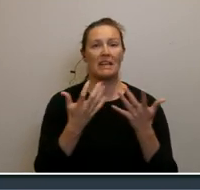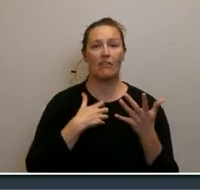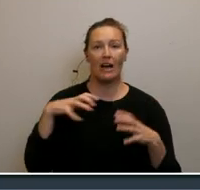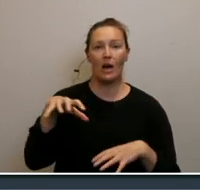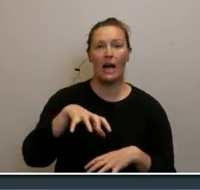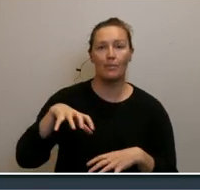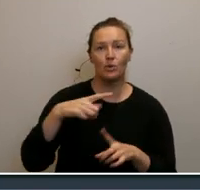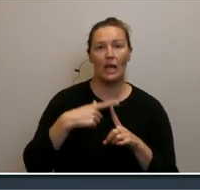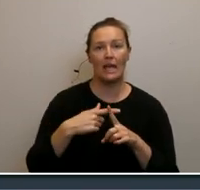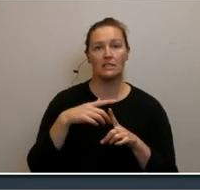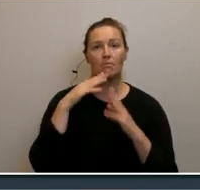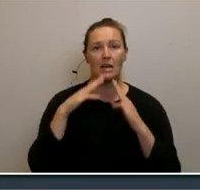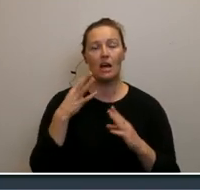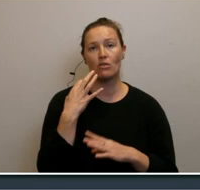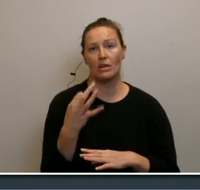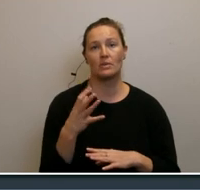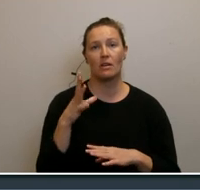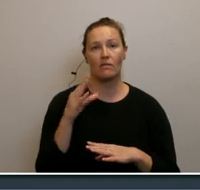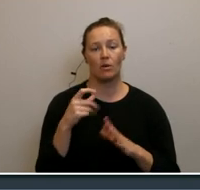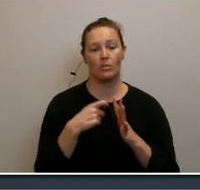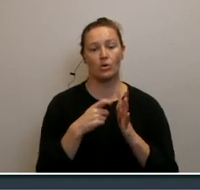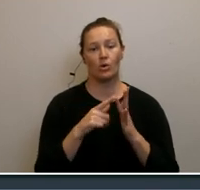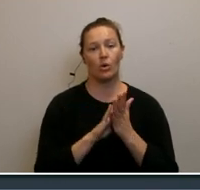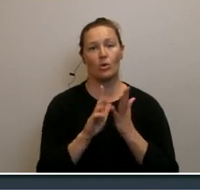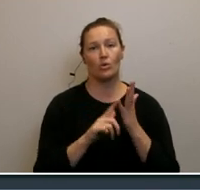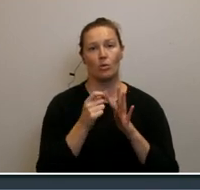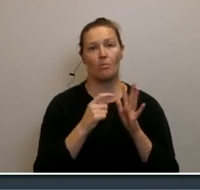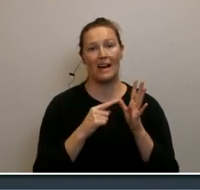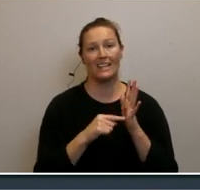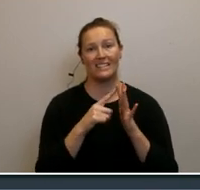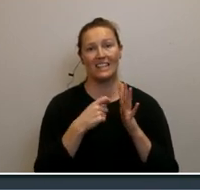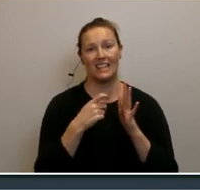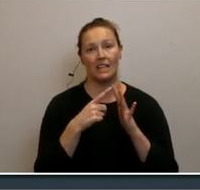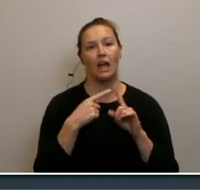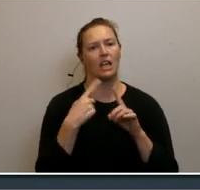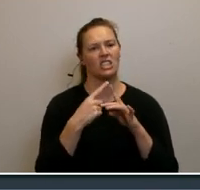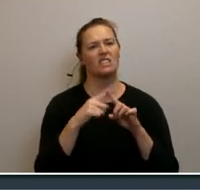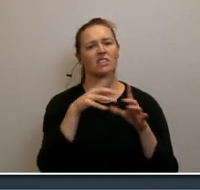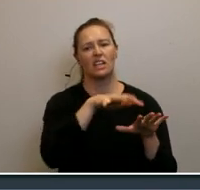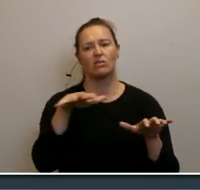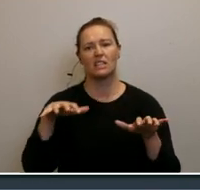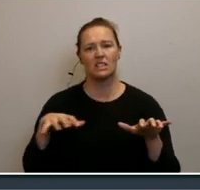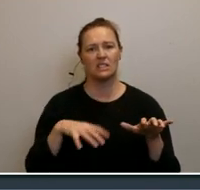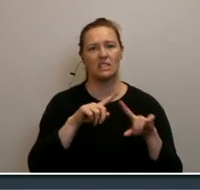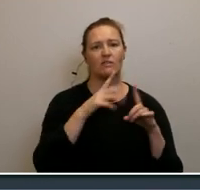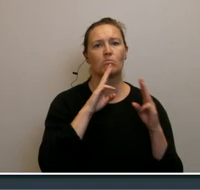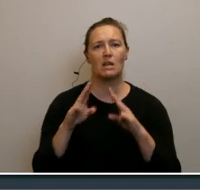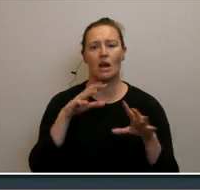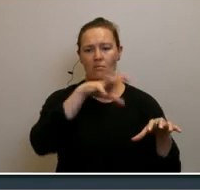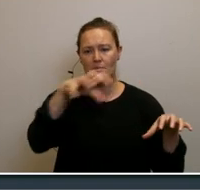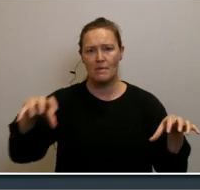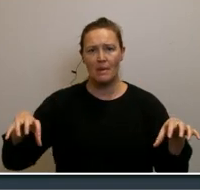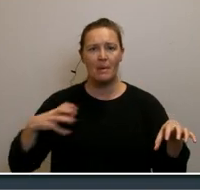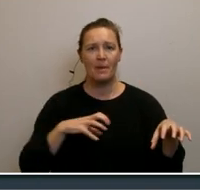hapū and marae representatives from Kohu Pātiki, Te Haroto, Tangoio, Pitane, Waiohiki,